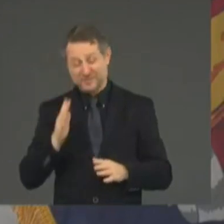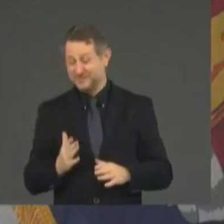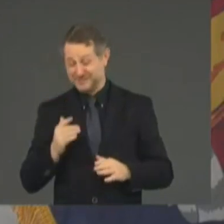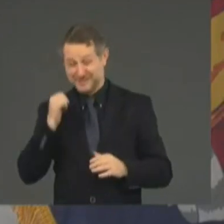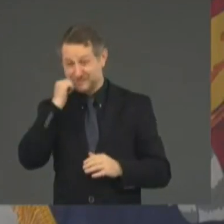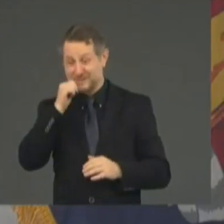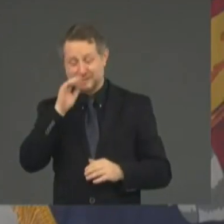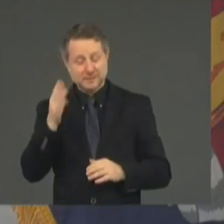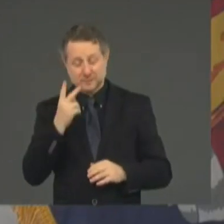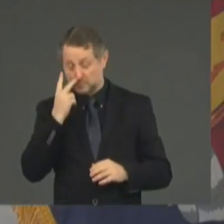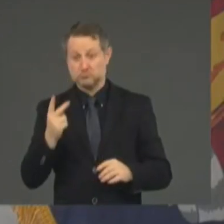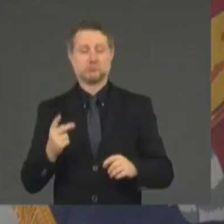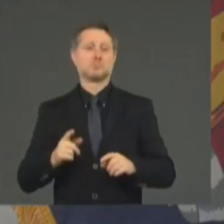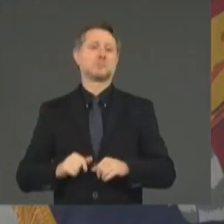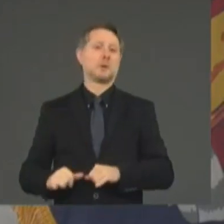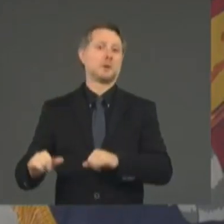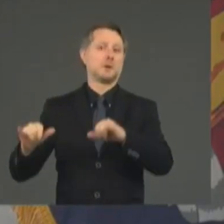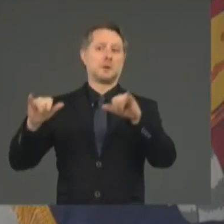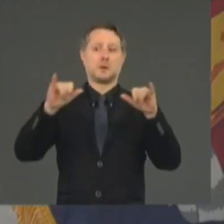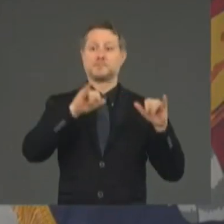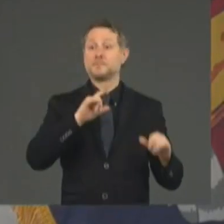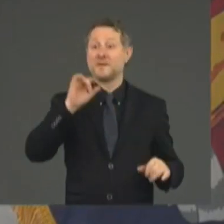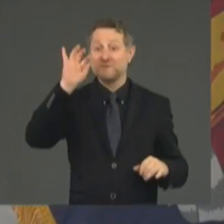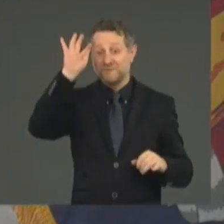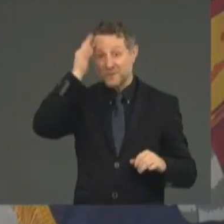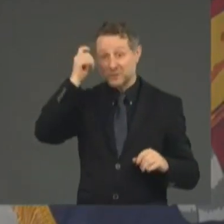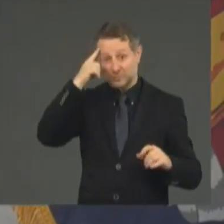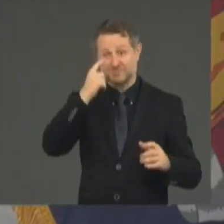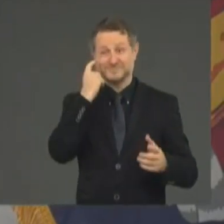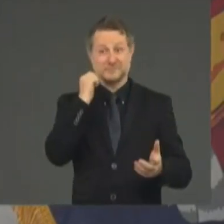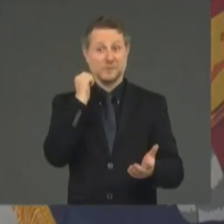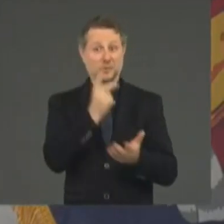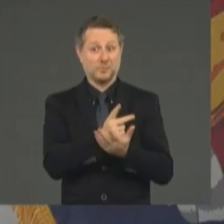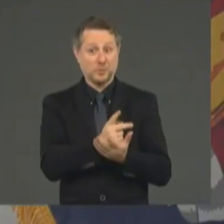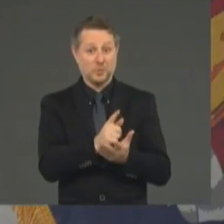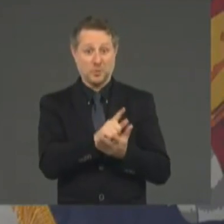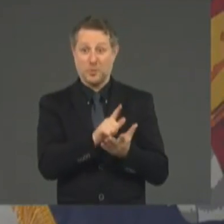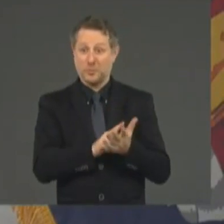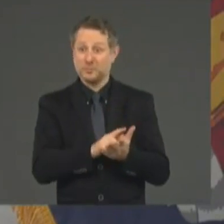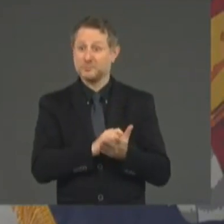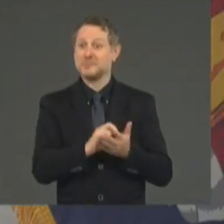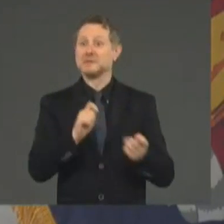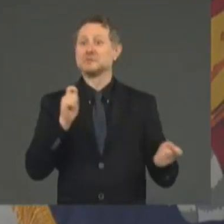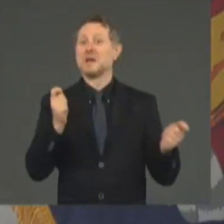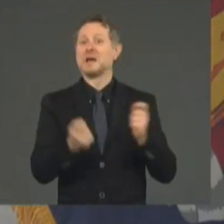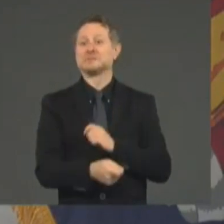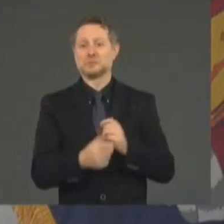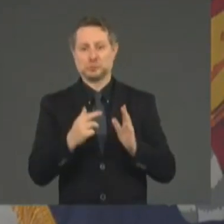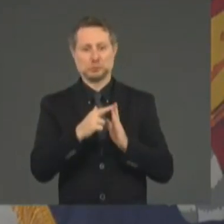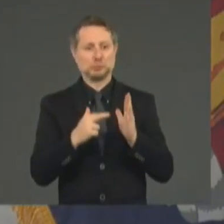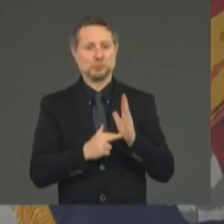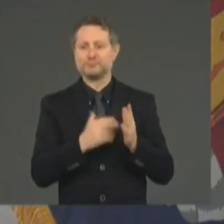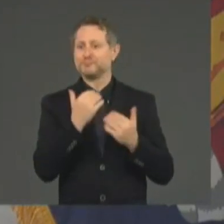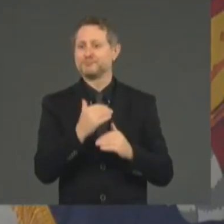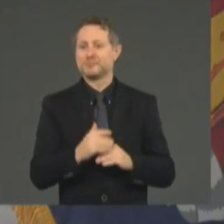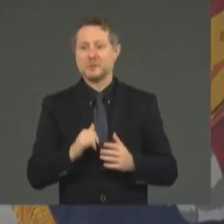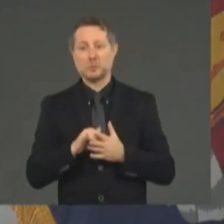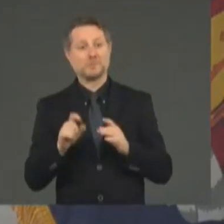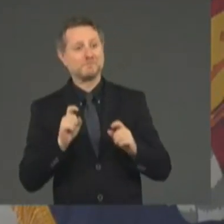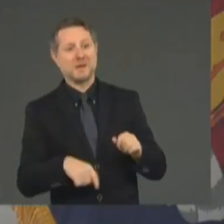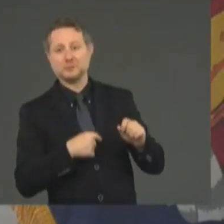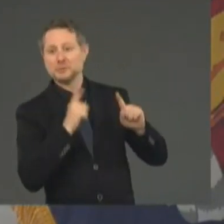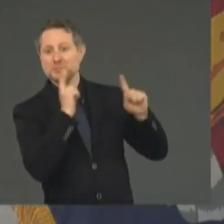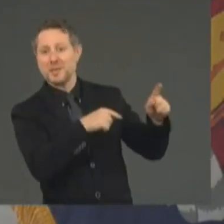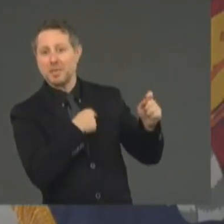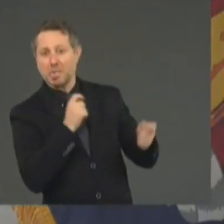Federal government just passes a new law a couple of weeks ago, changes all the rules. All the states have to change the program to